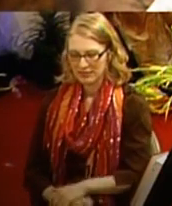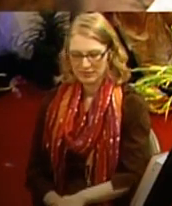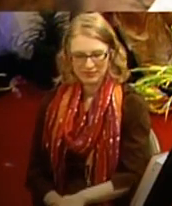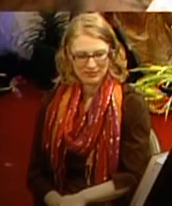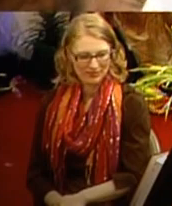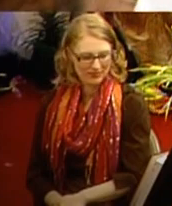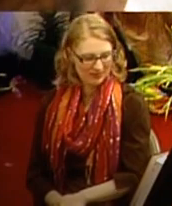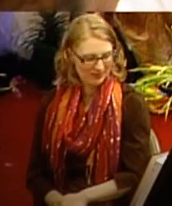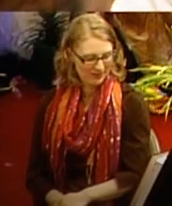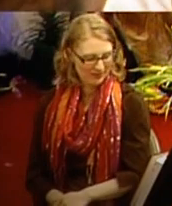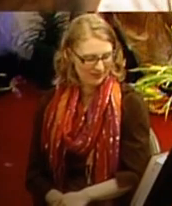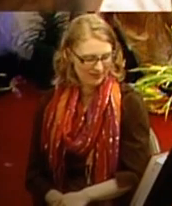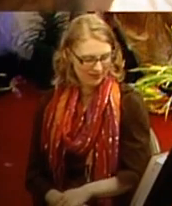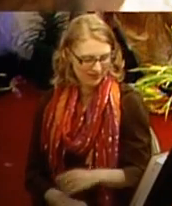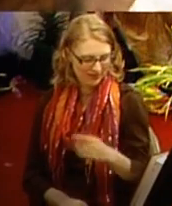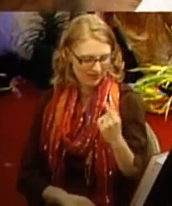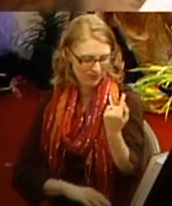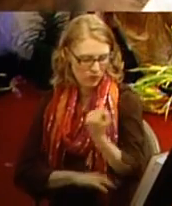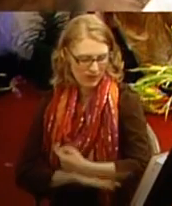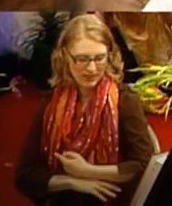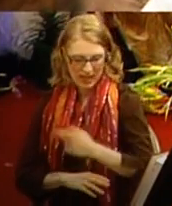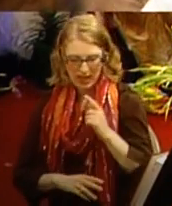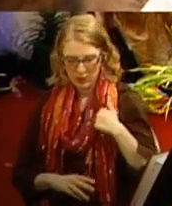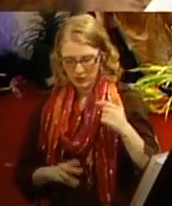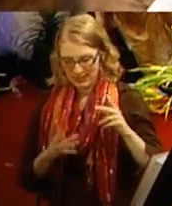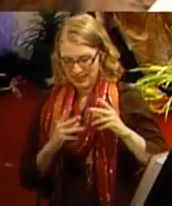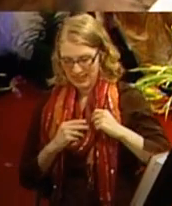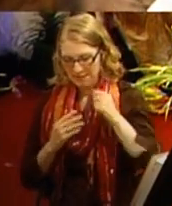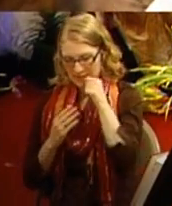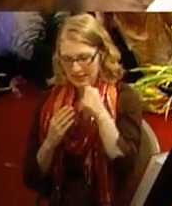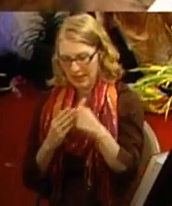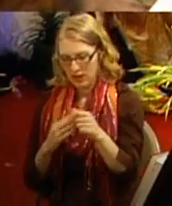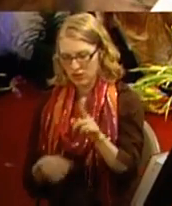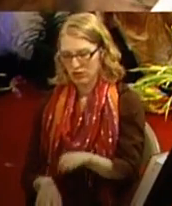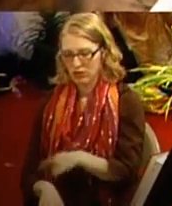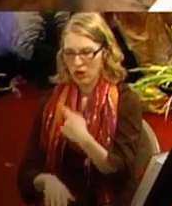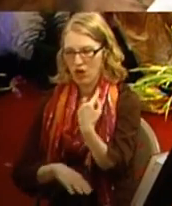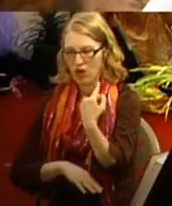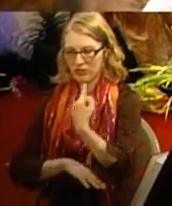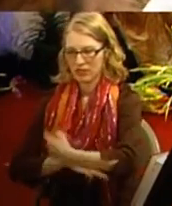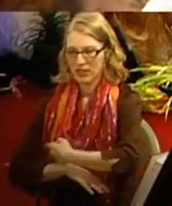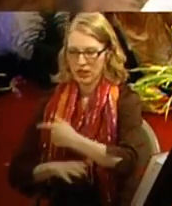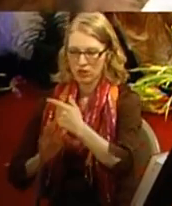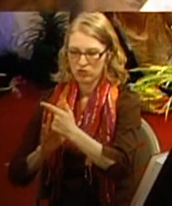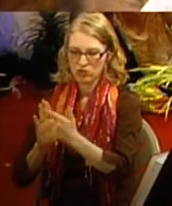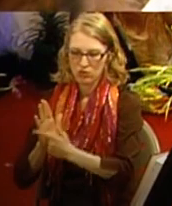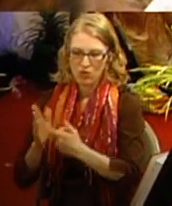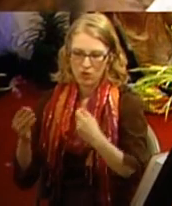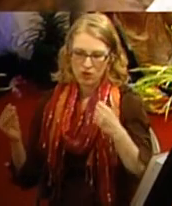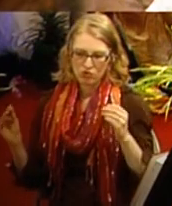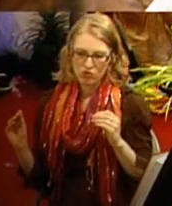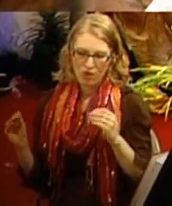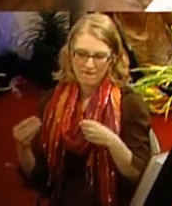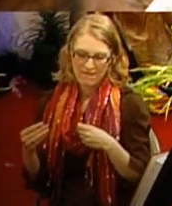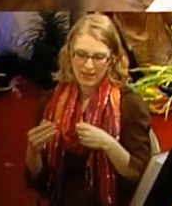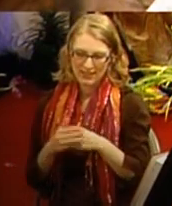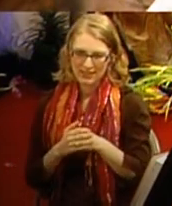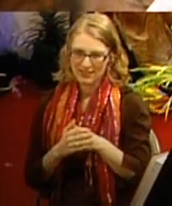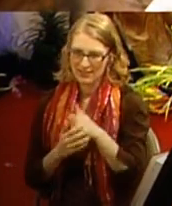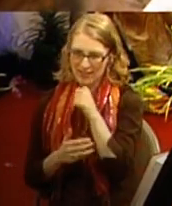The other day after we received one of these letters, I had a long day. We spent a couple hours in the lawyer's office. That's not my favorite thing to do.